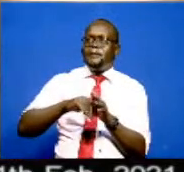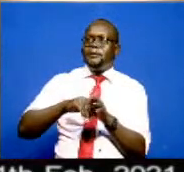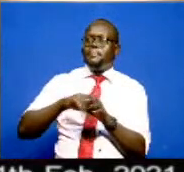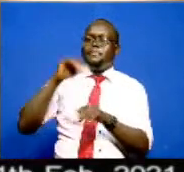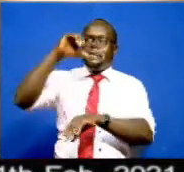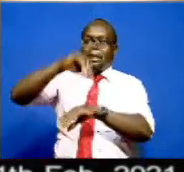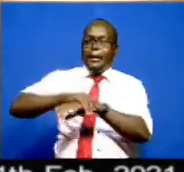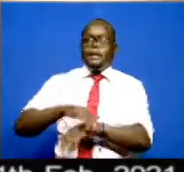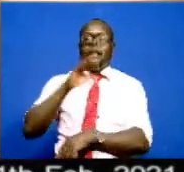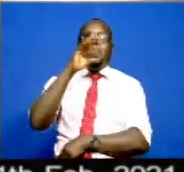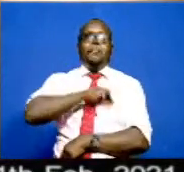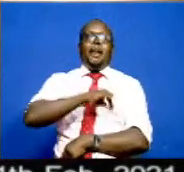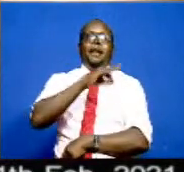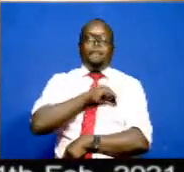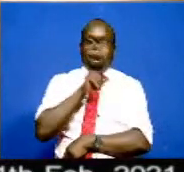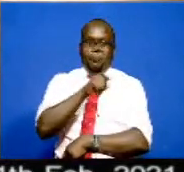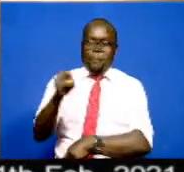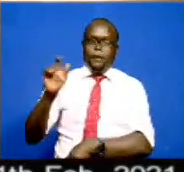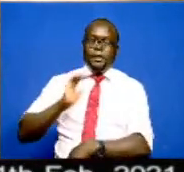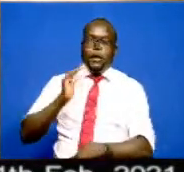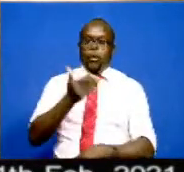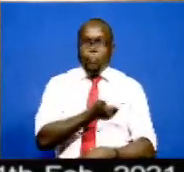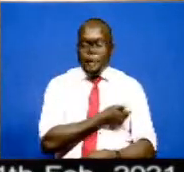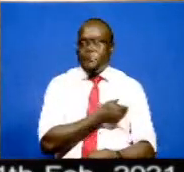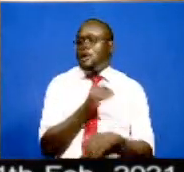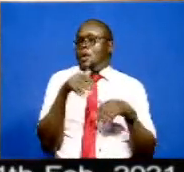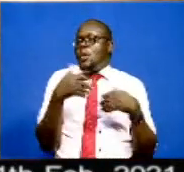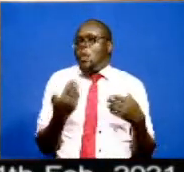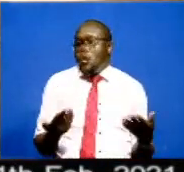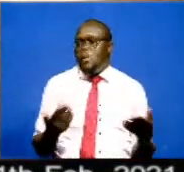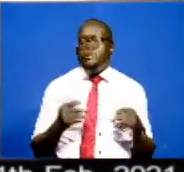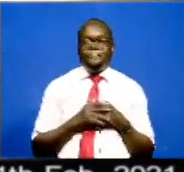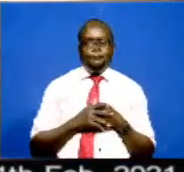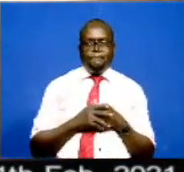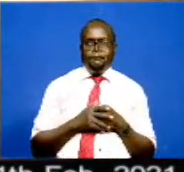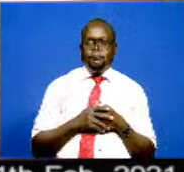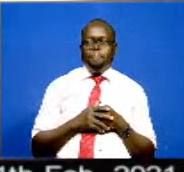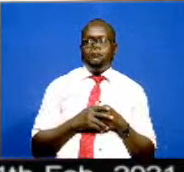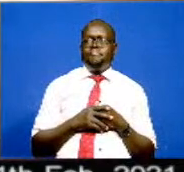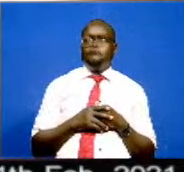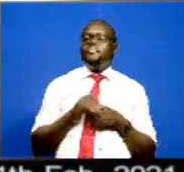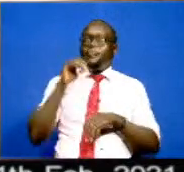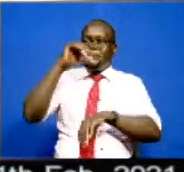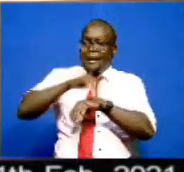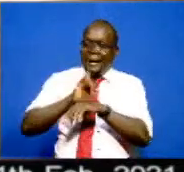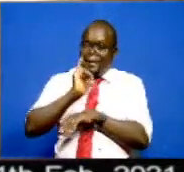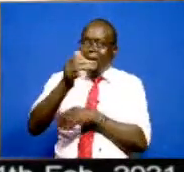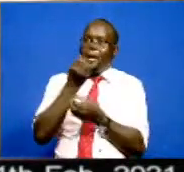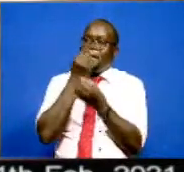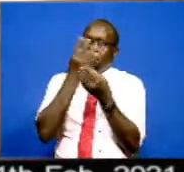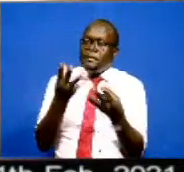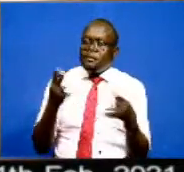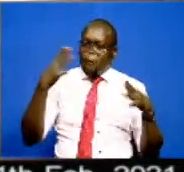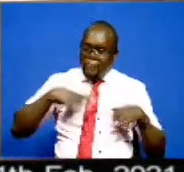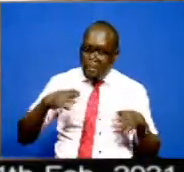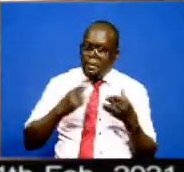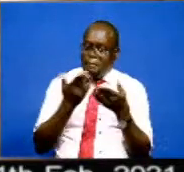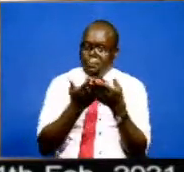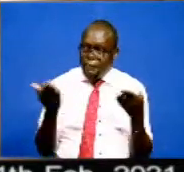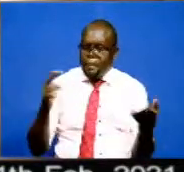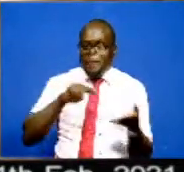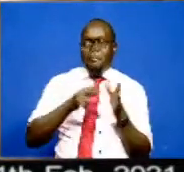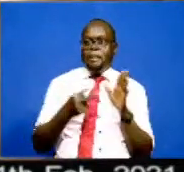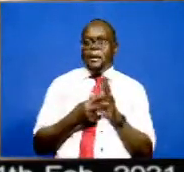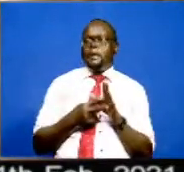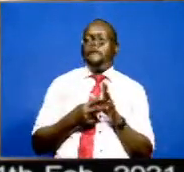rents in the committees, and we will get to all that information from the people who appear. Then we'll be the